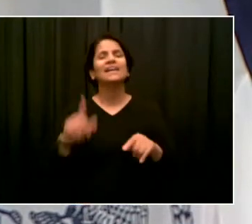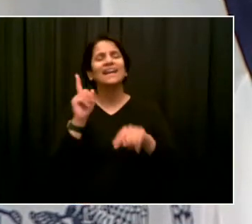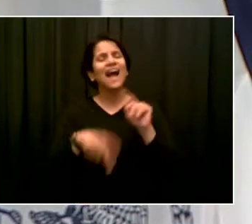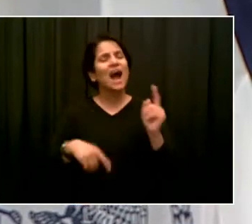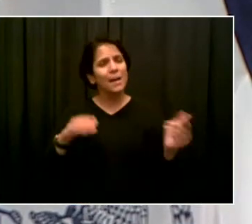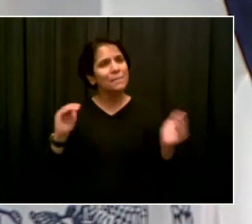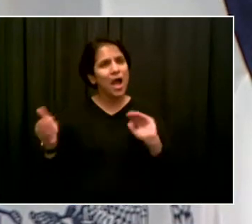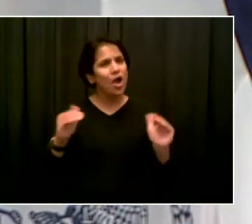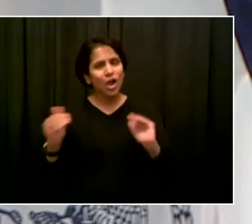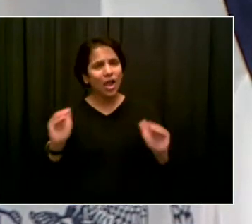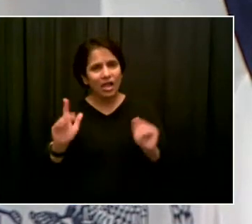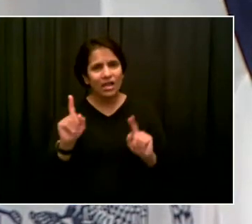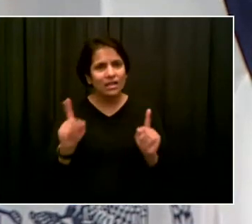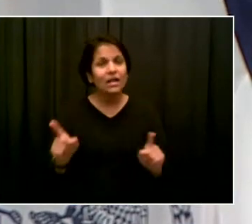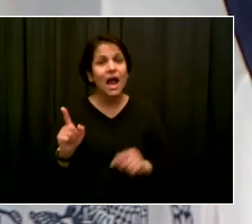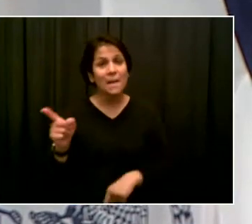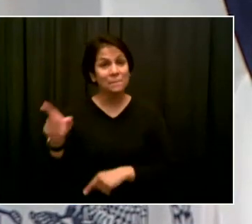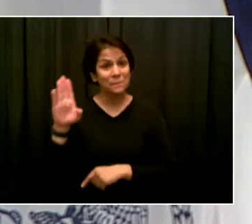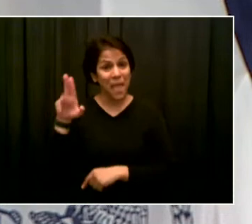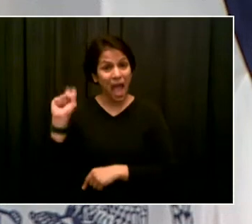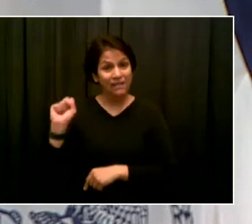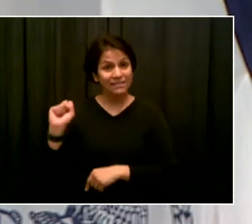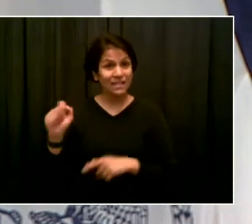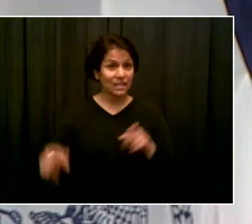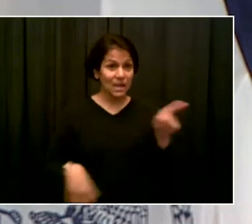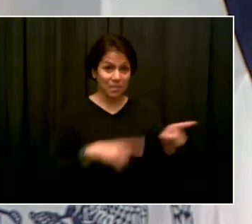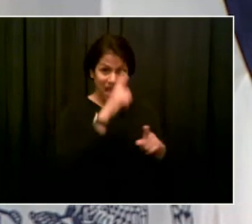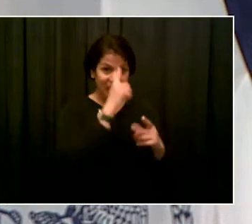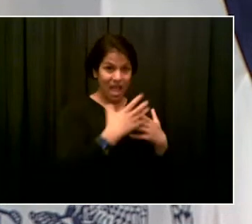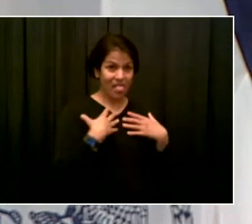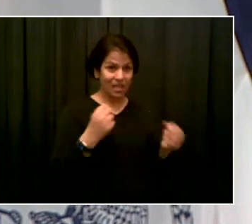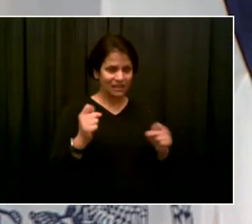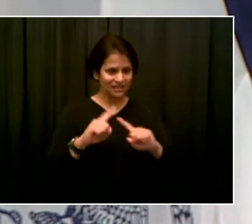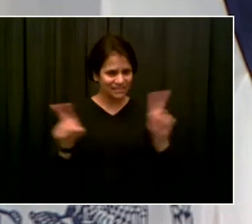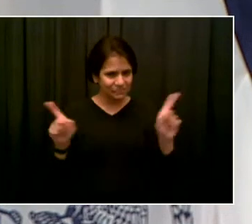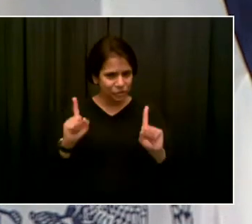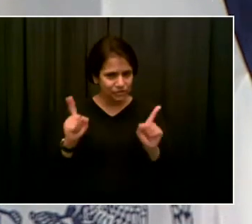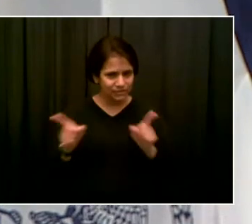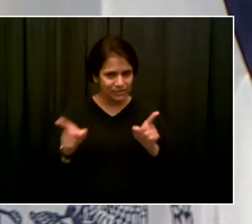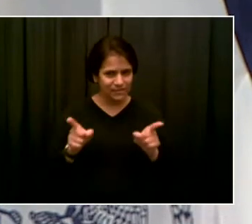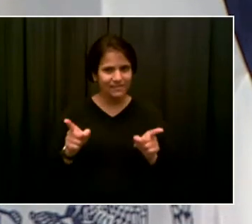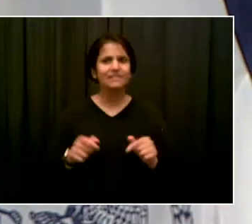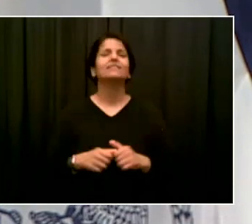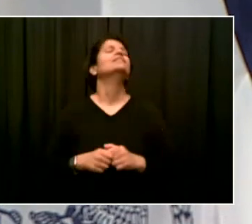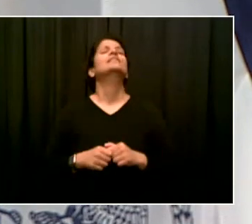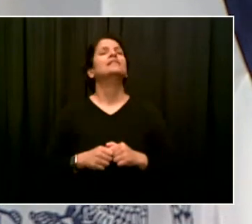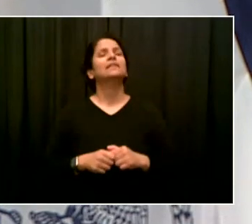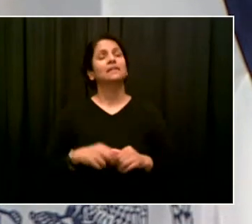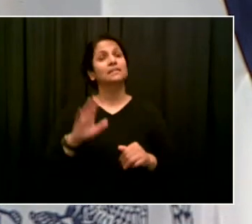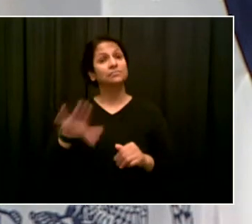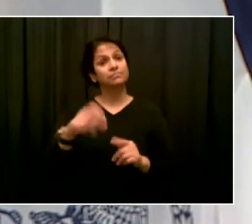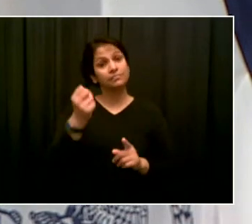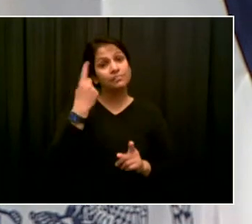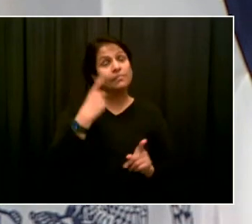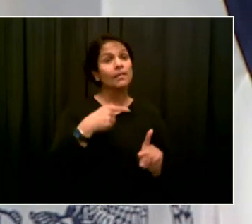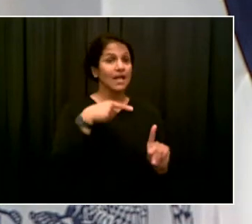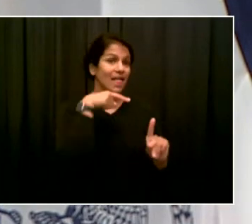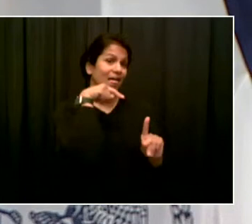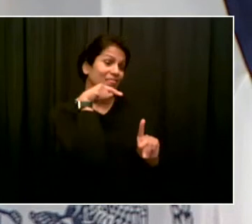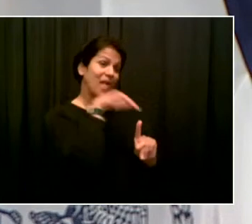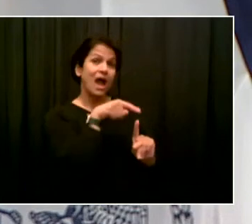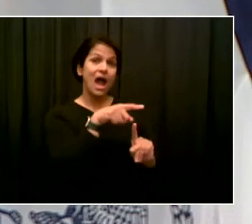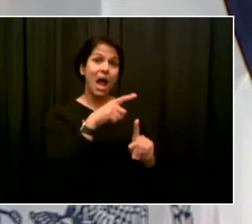The idea of highly trained civilians addressing a mental health